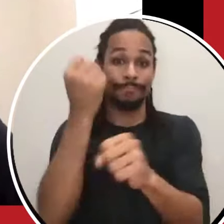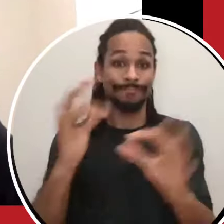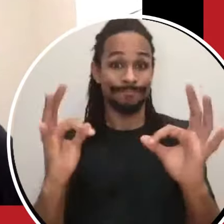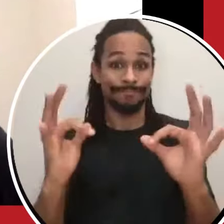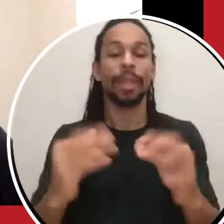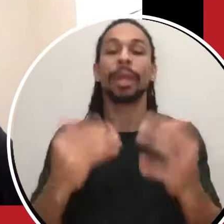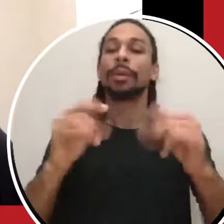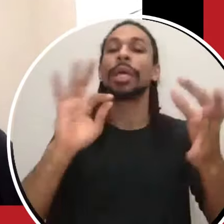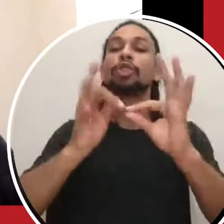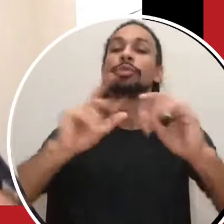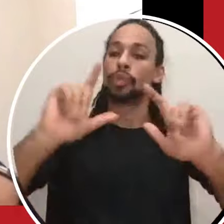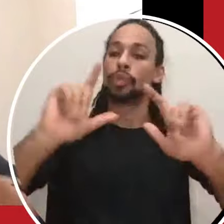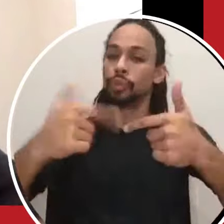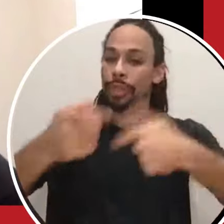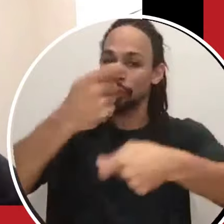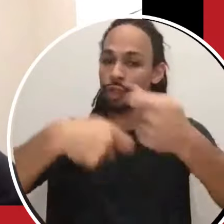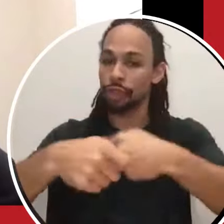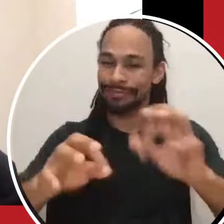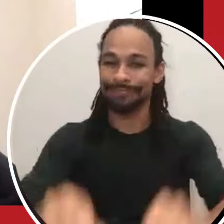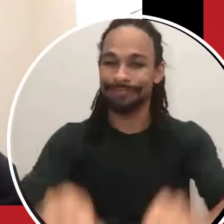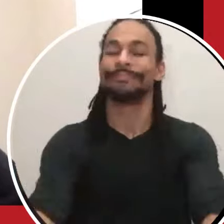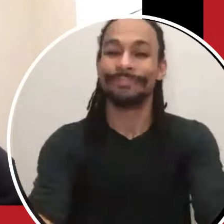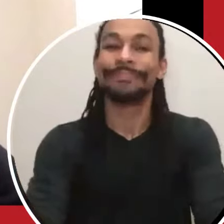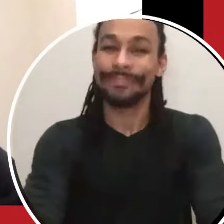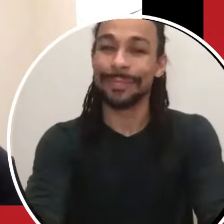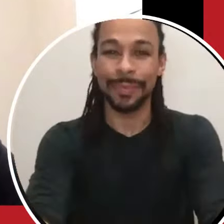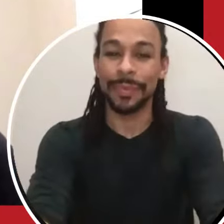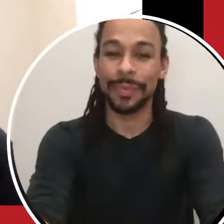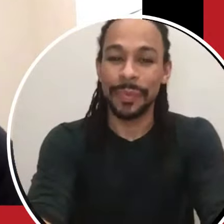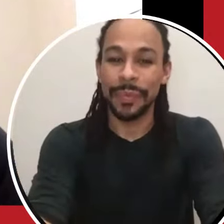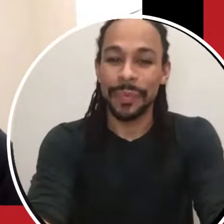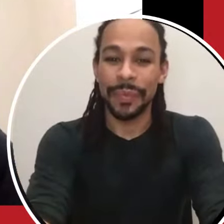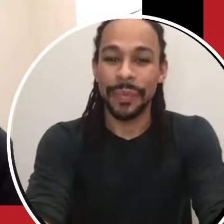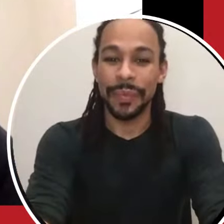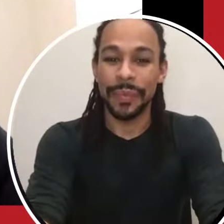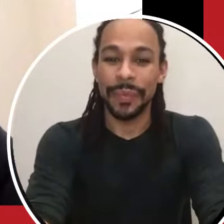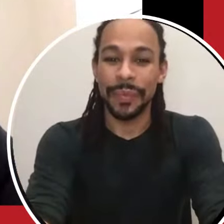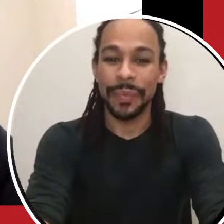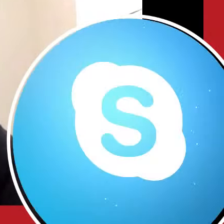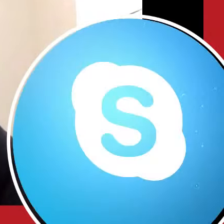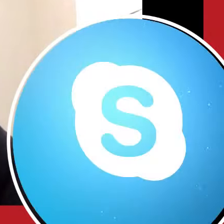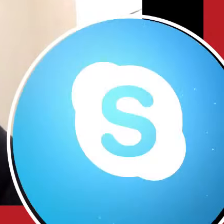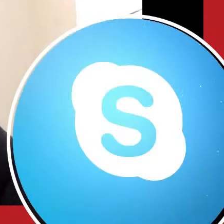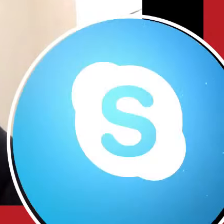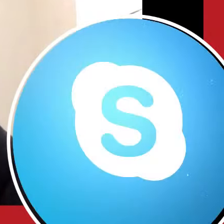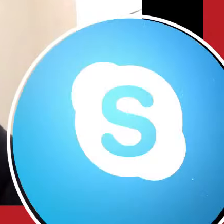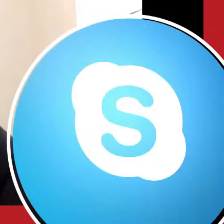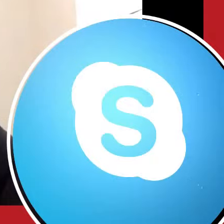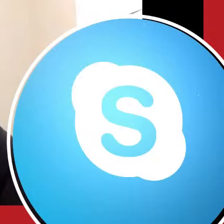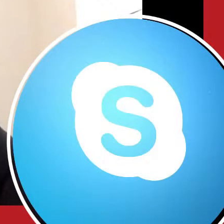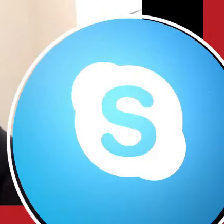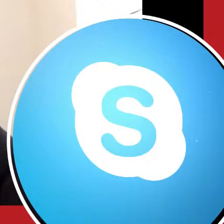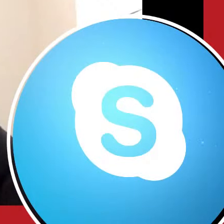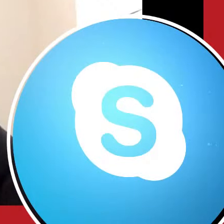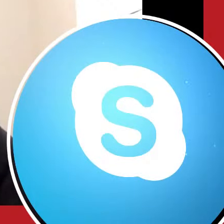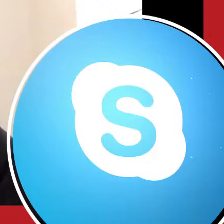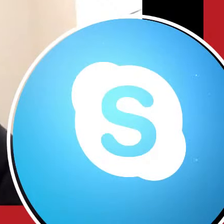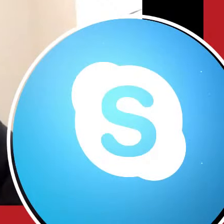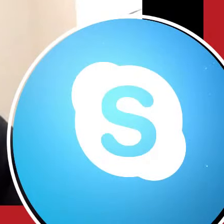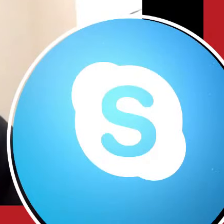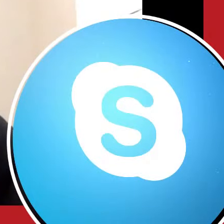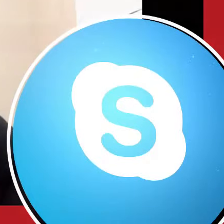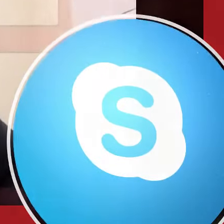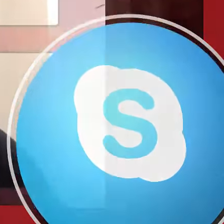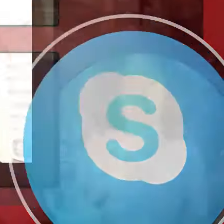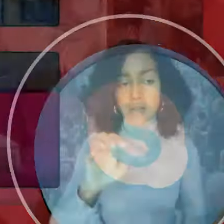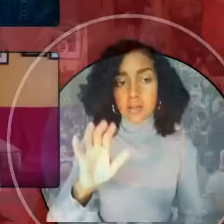Thank you so much, Ash. Ali, similar question. So MASA's recent win against the US-backed